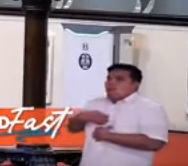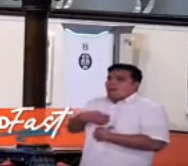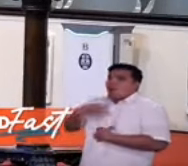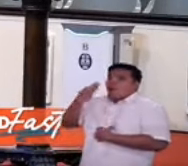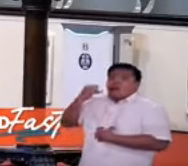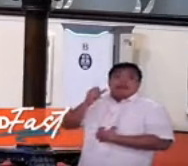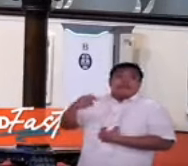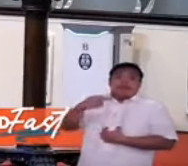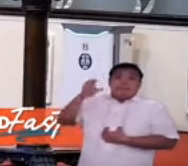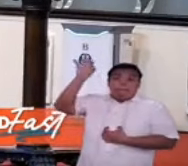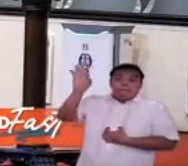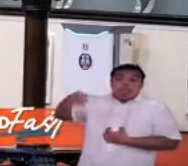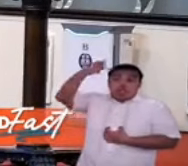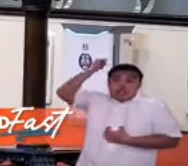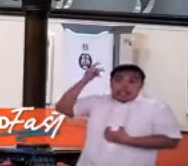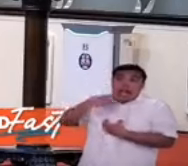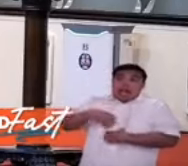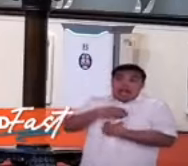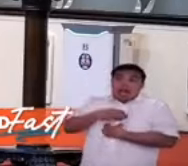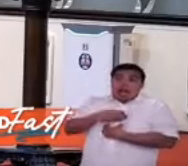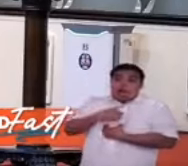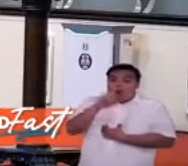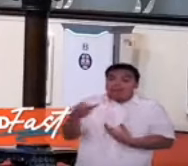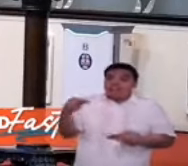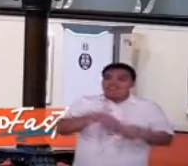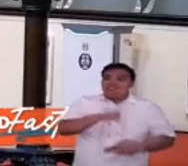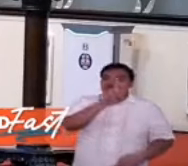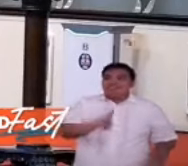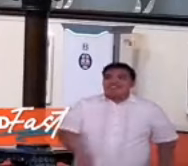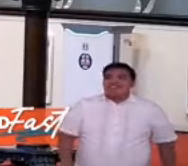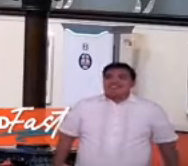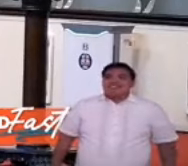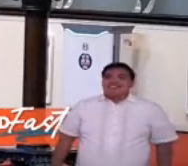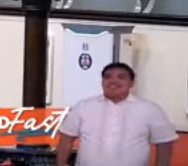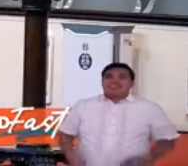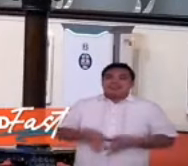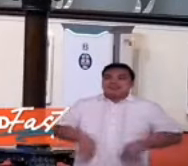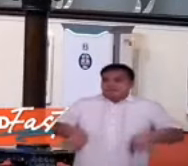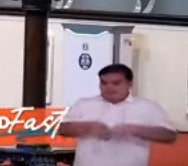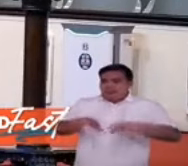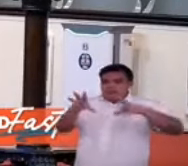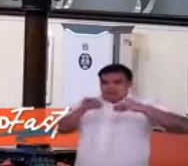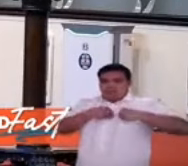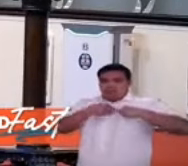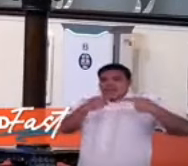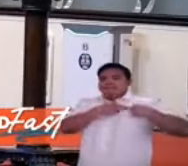Tinona. Why? You are training your child to accept responsibility for